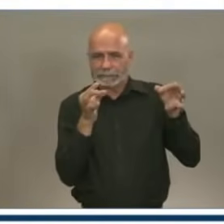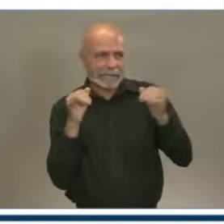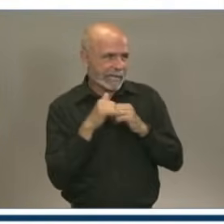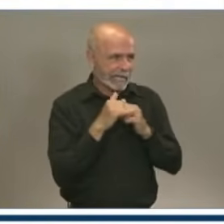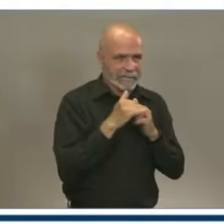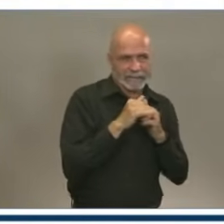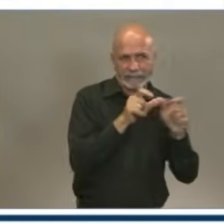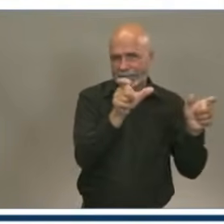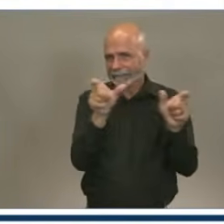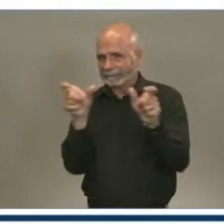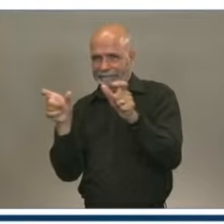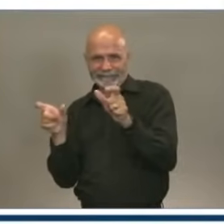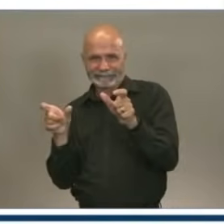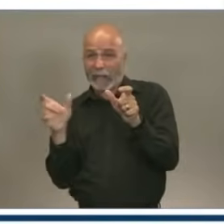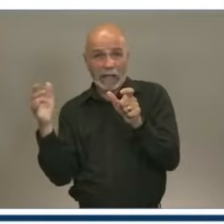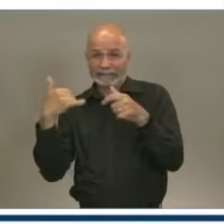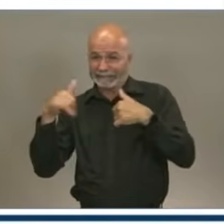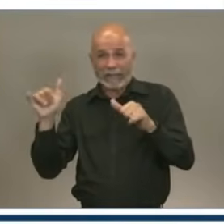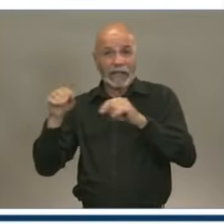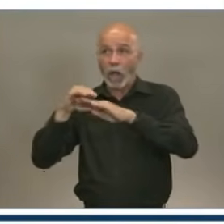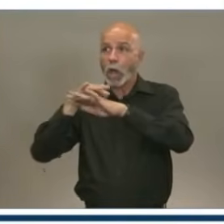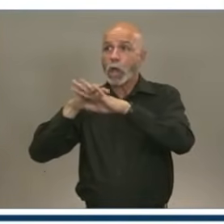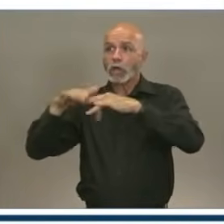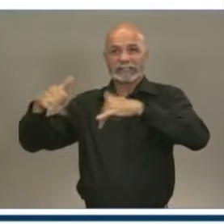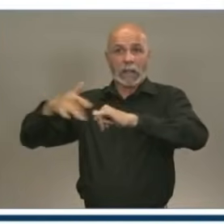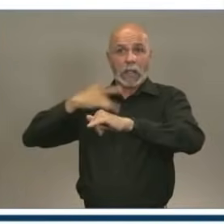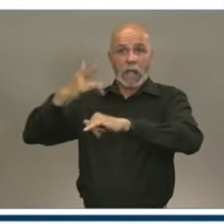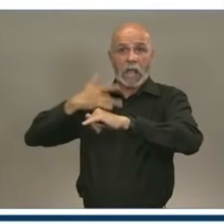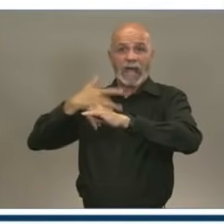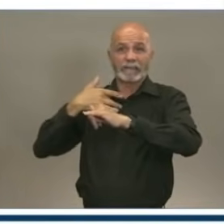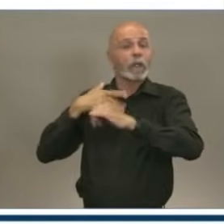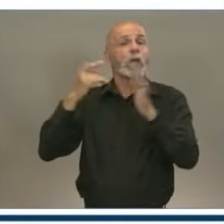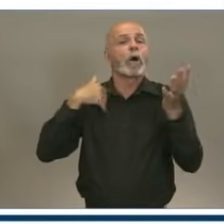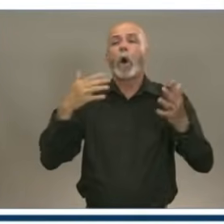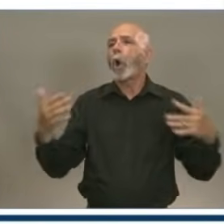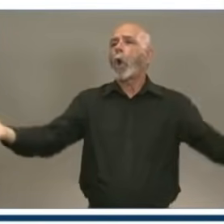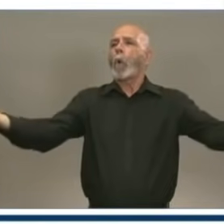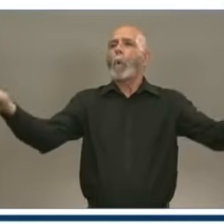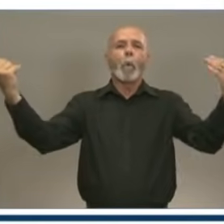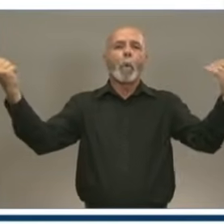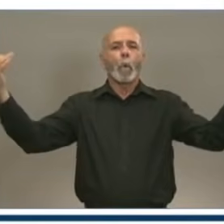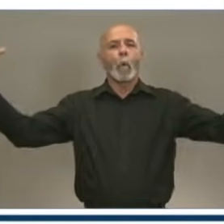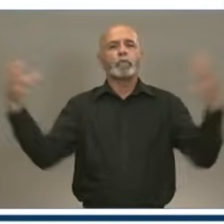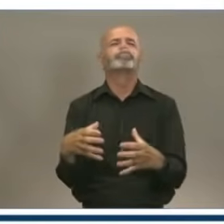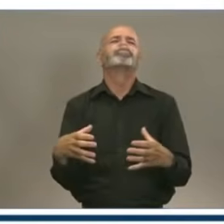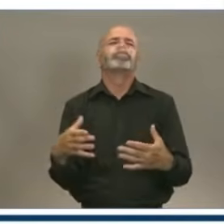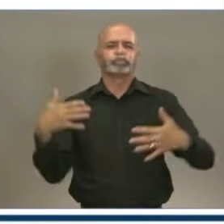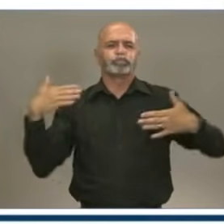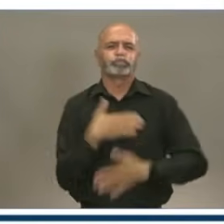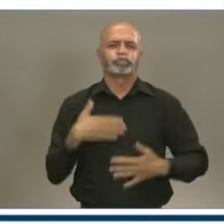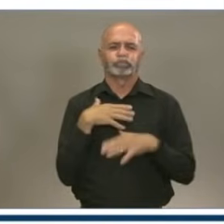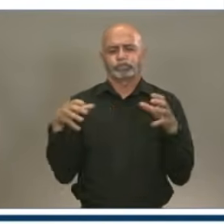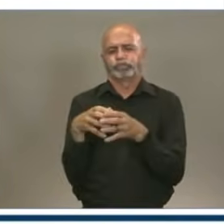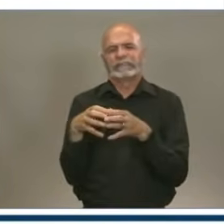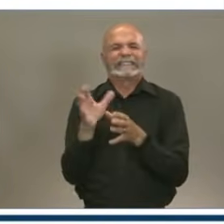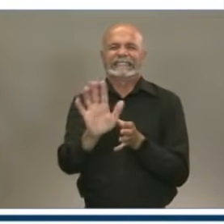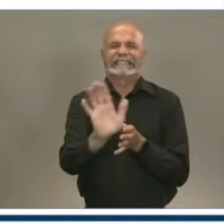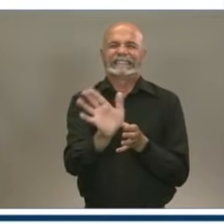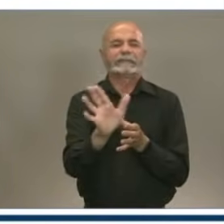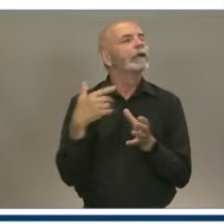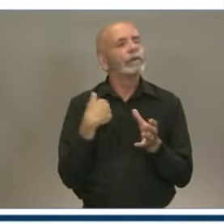activities, but be careful how many close contacts you're adding into your life. We have contacts in our household, we have contacts at